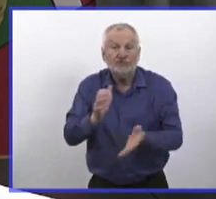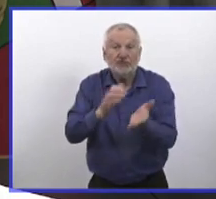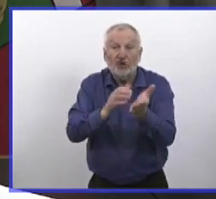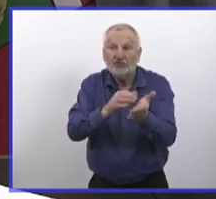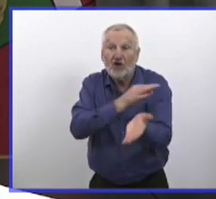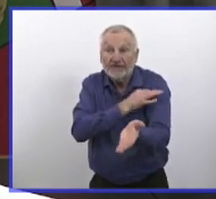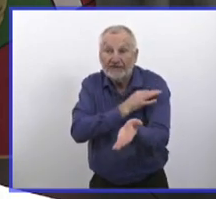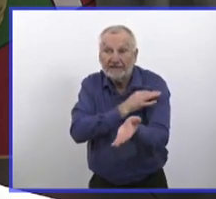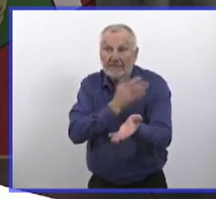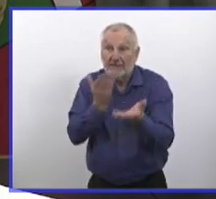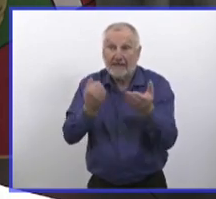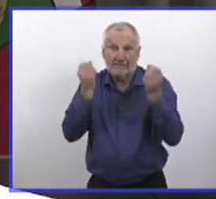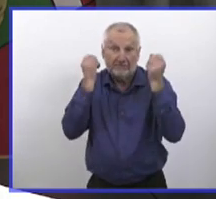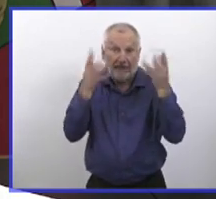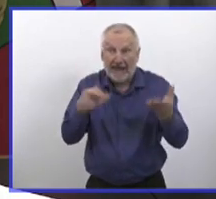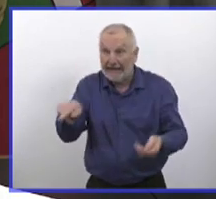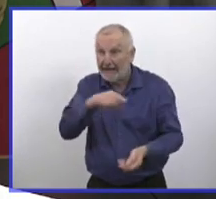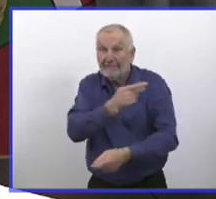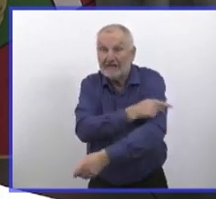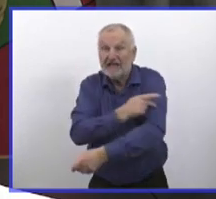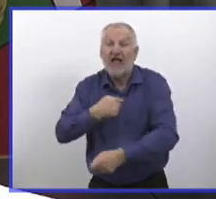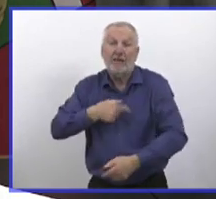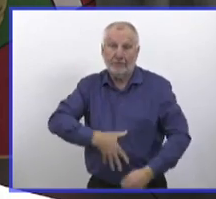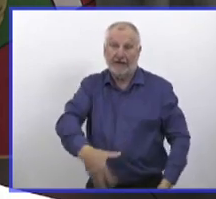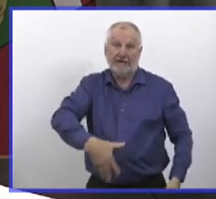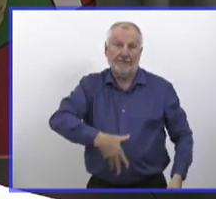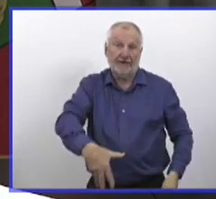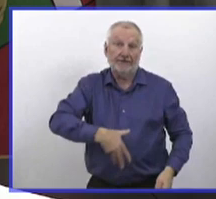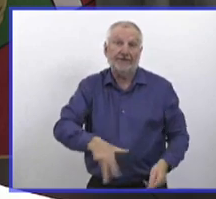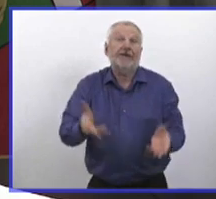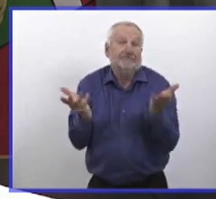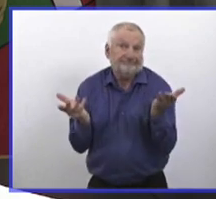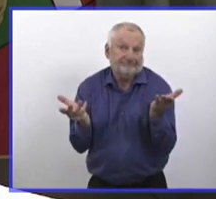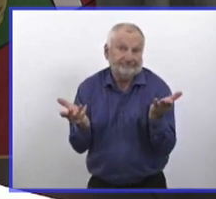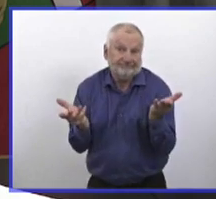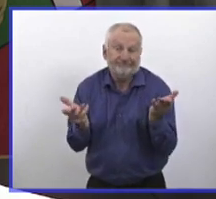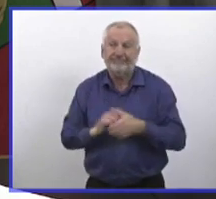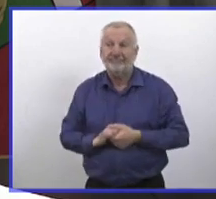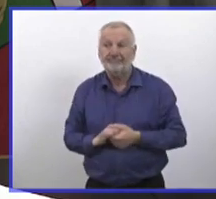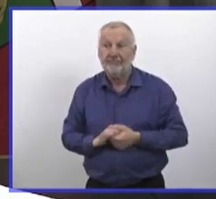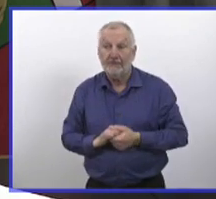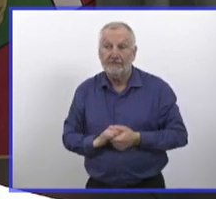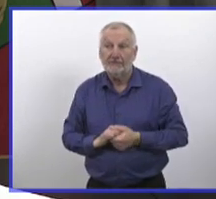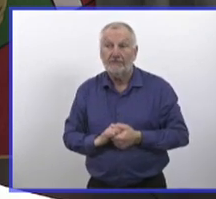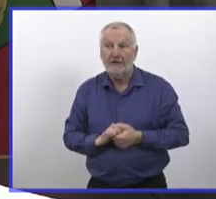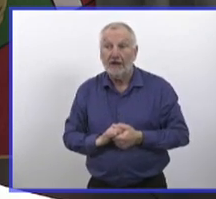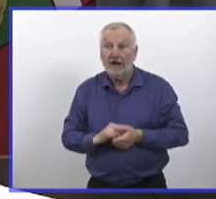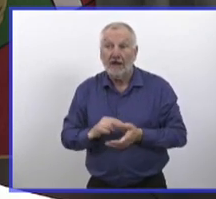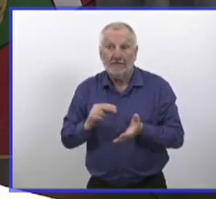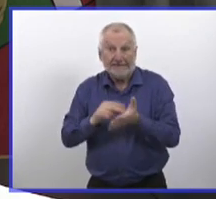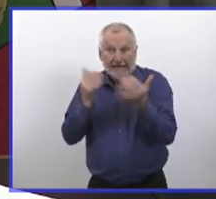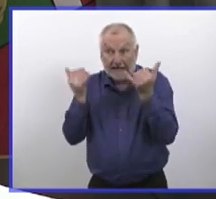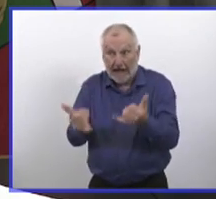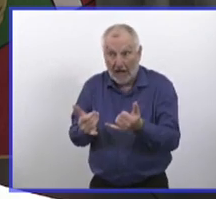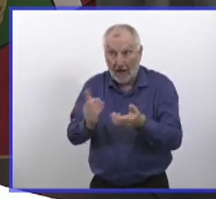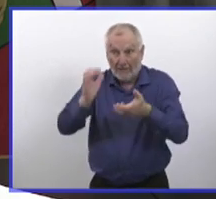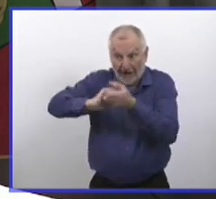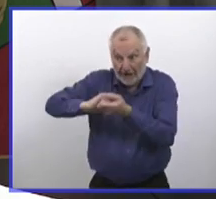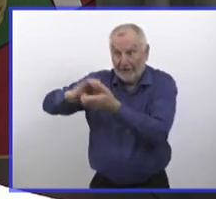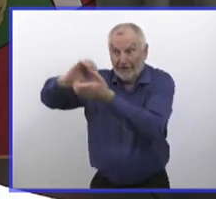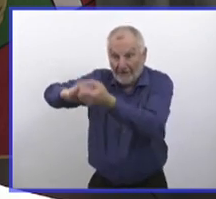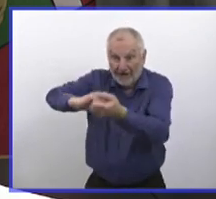pregnant. So by the nature of rolling out to a large number of partners